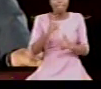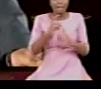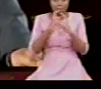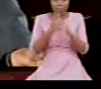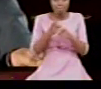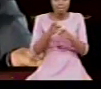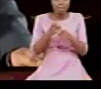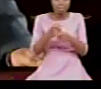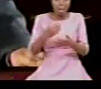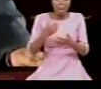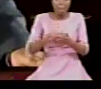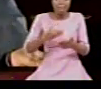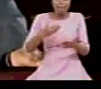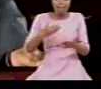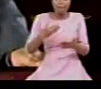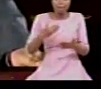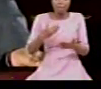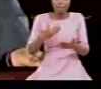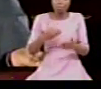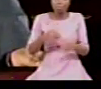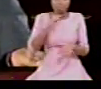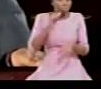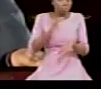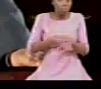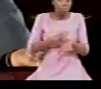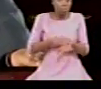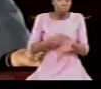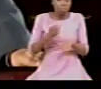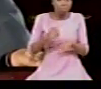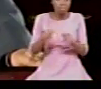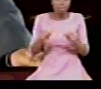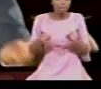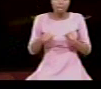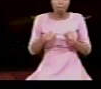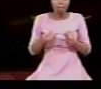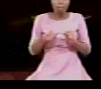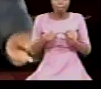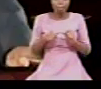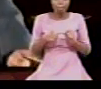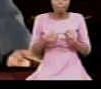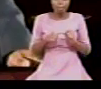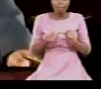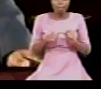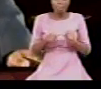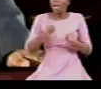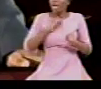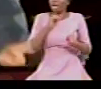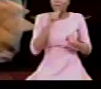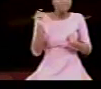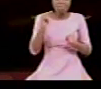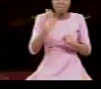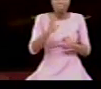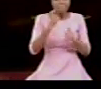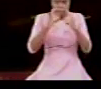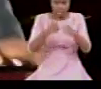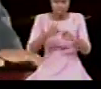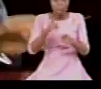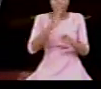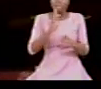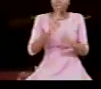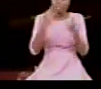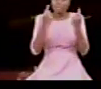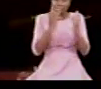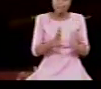gift before, not on the altar. I don't need that gift. You're a sinner.